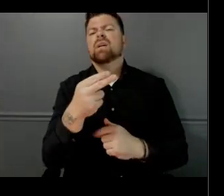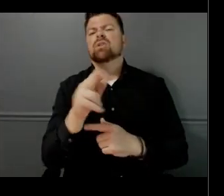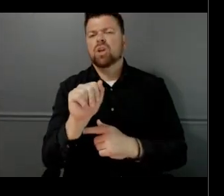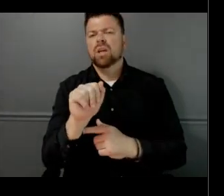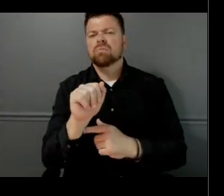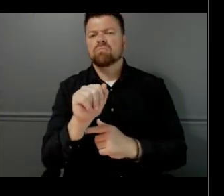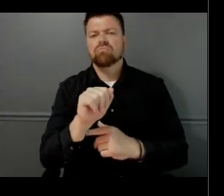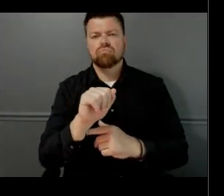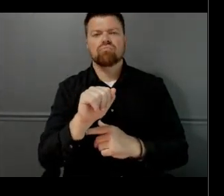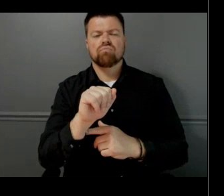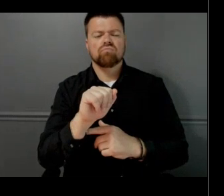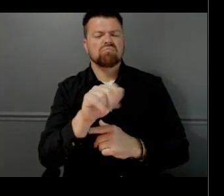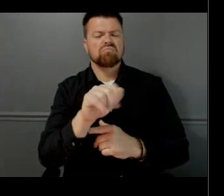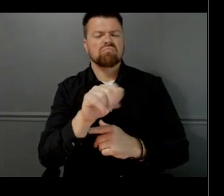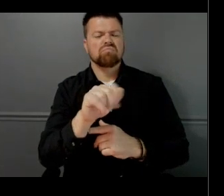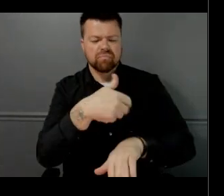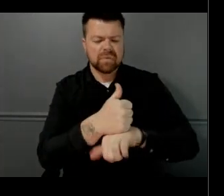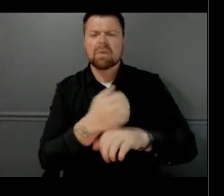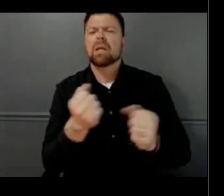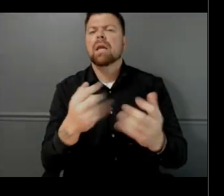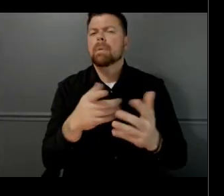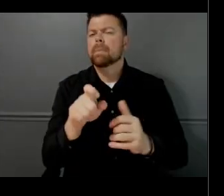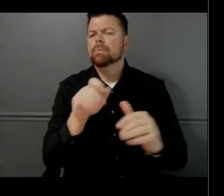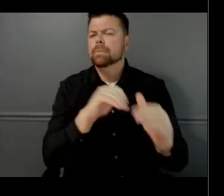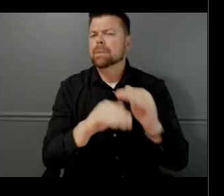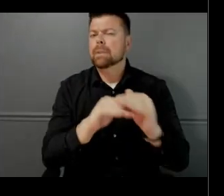How many must be accessible?